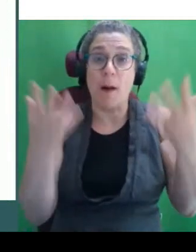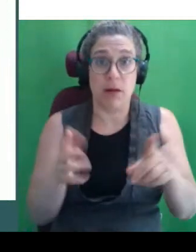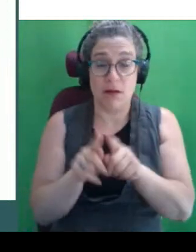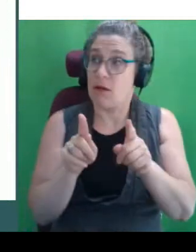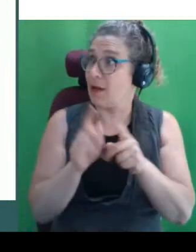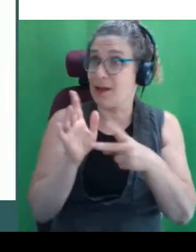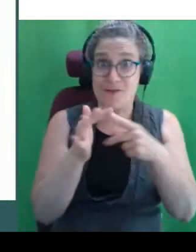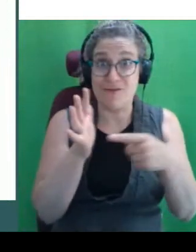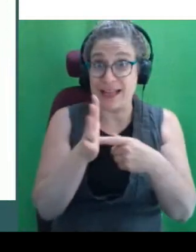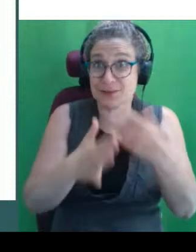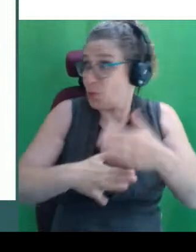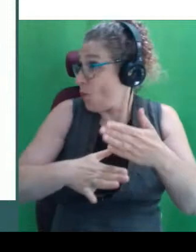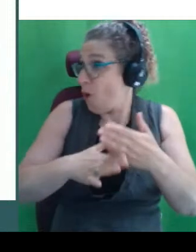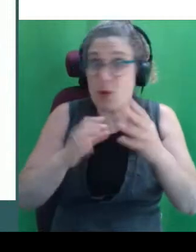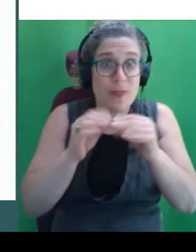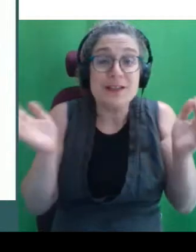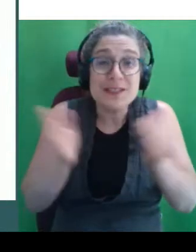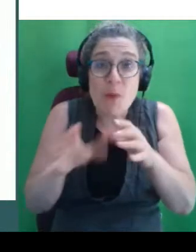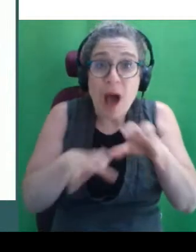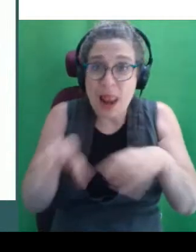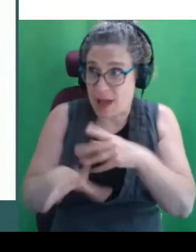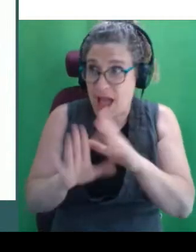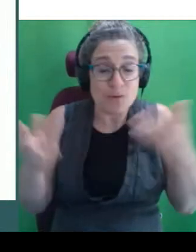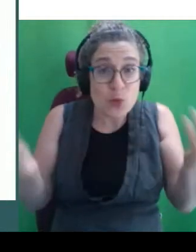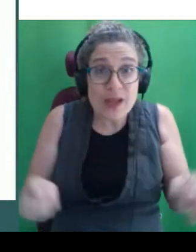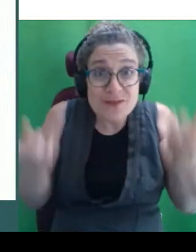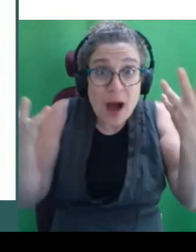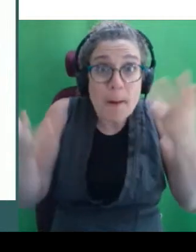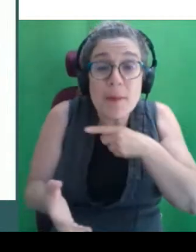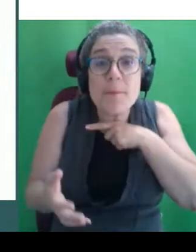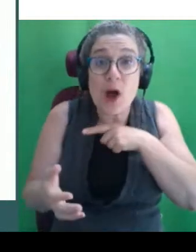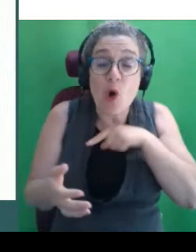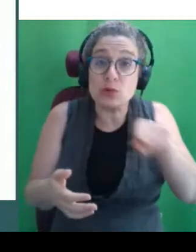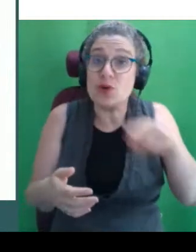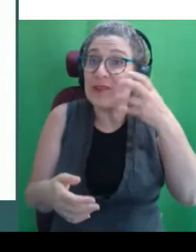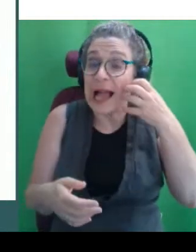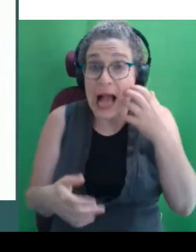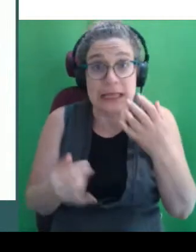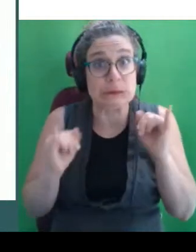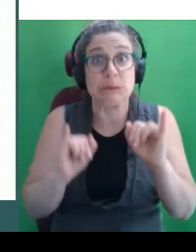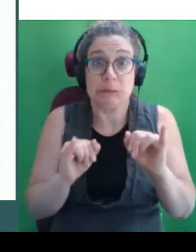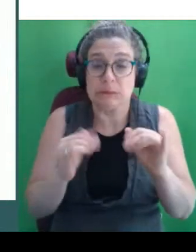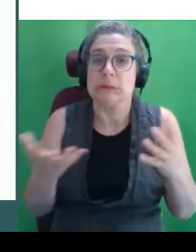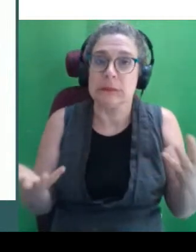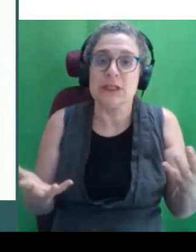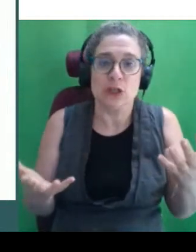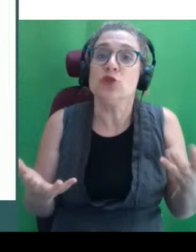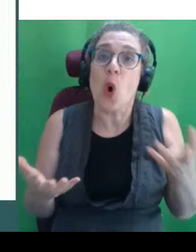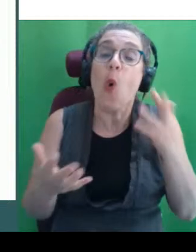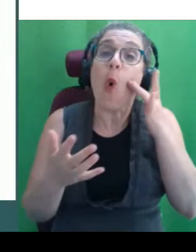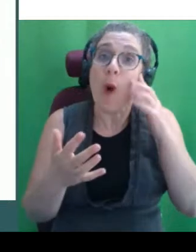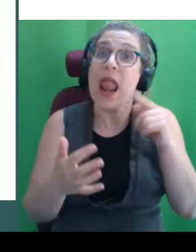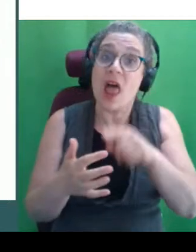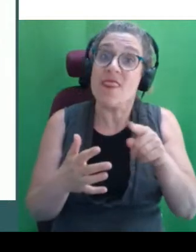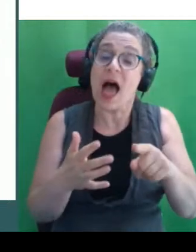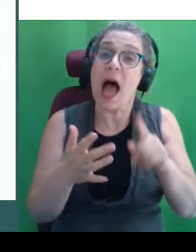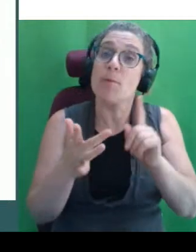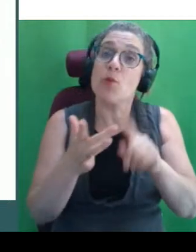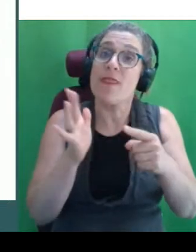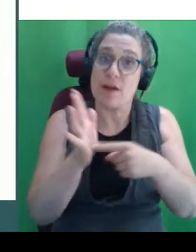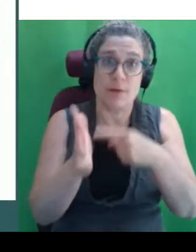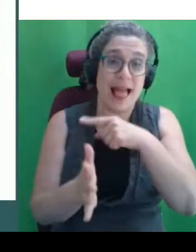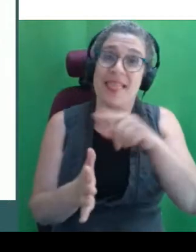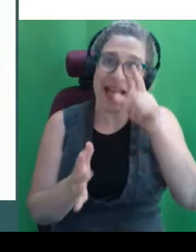veterinary sort of practices because of cat allergy, and after desensitization they can successfully do their